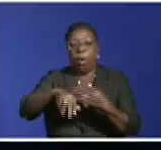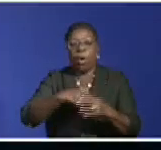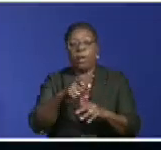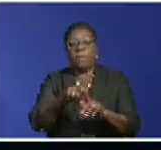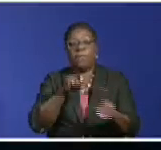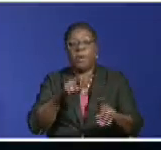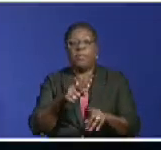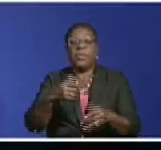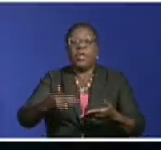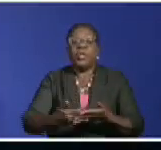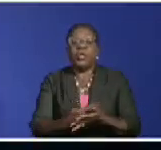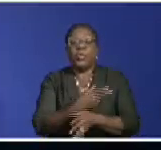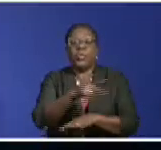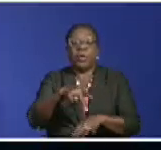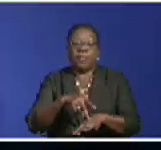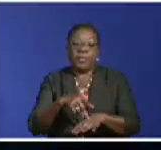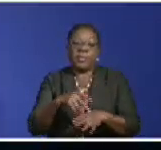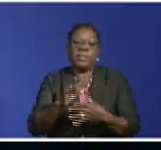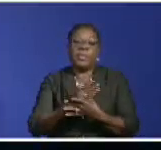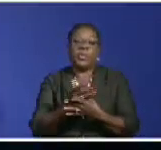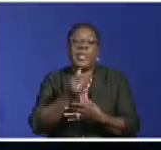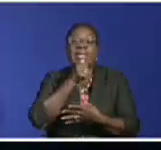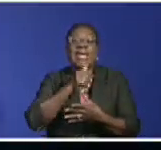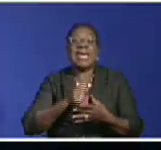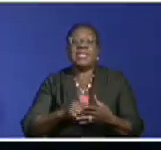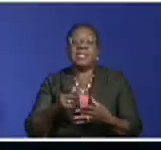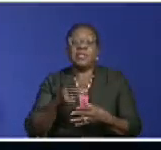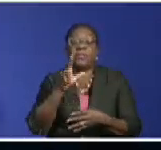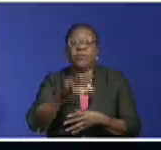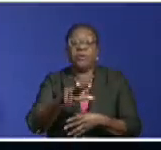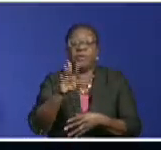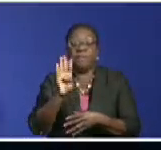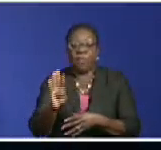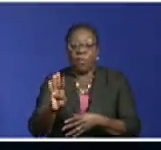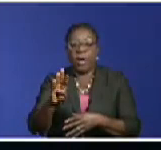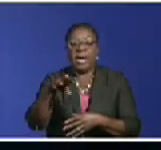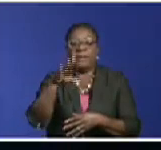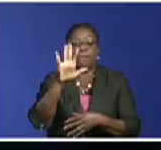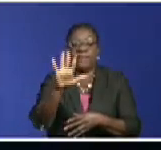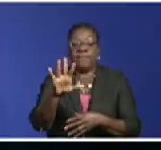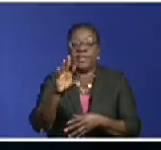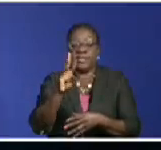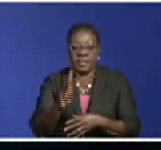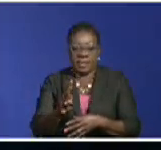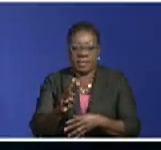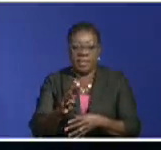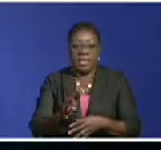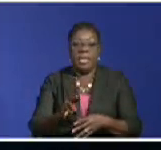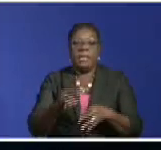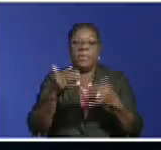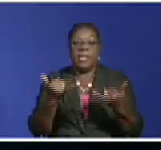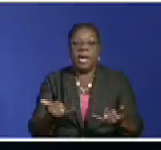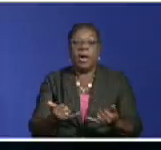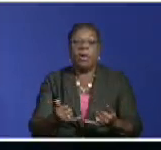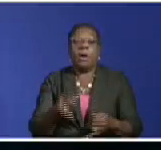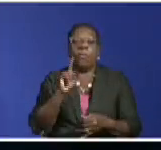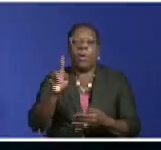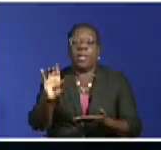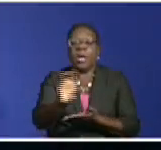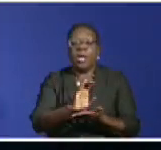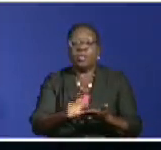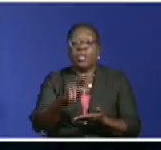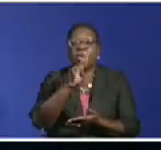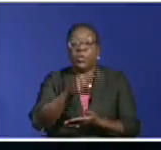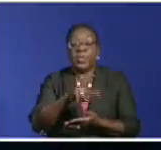of 34 and 66. This pushes the COVID death toll nationwide to 122. Meantime,